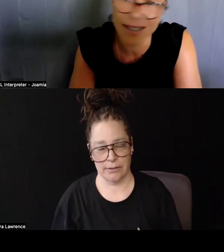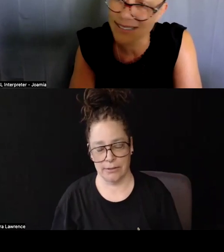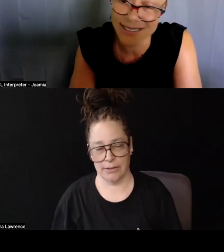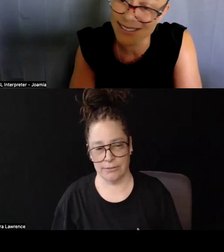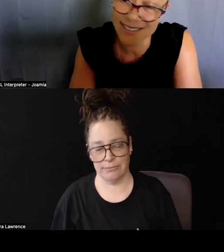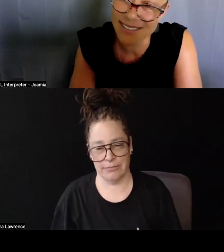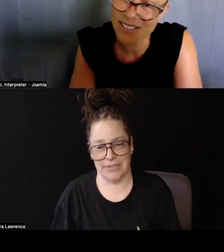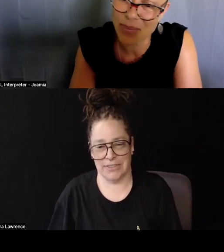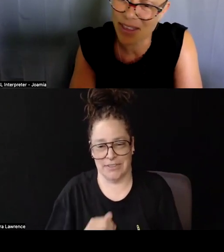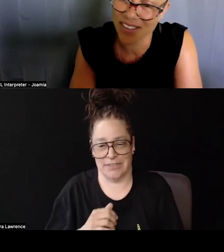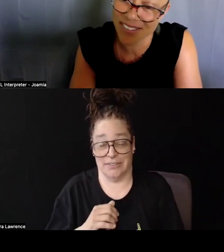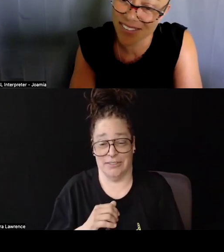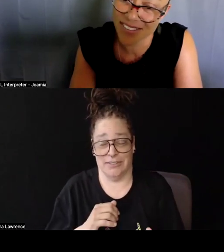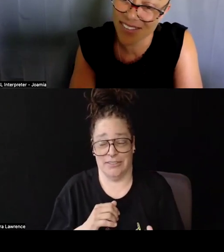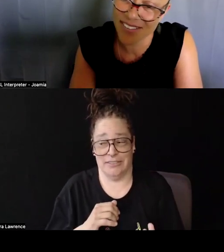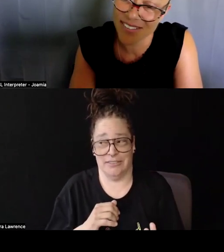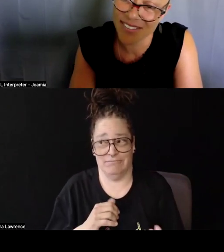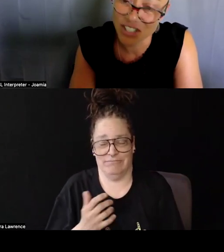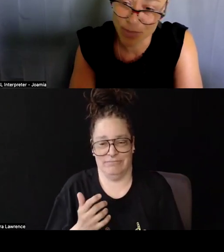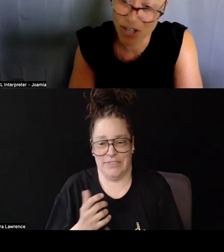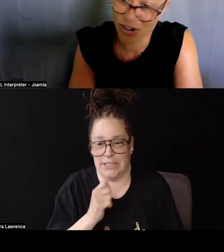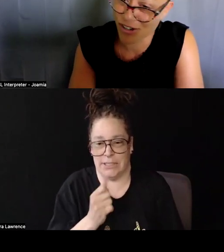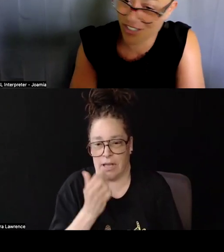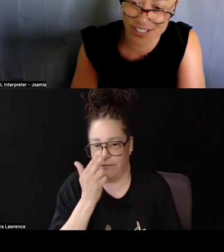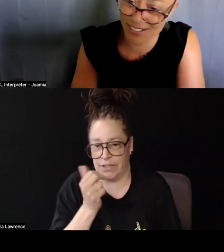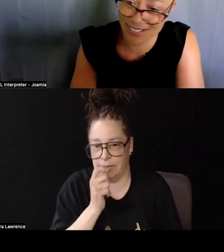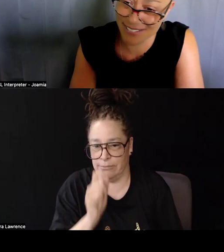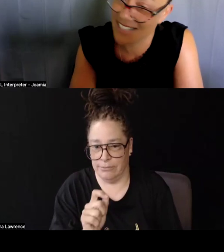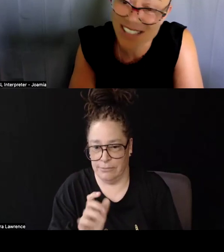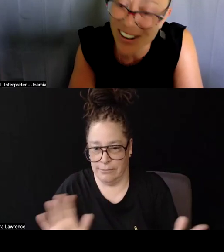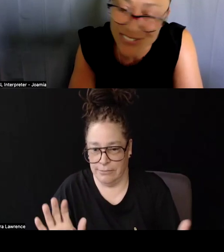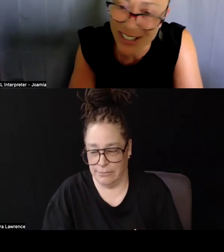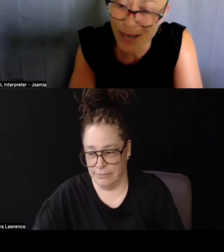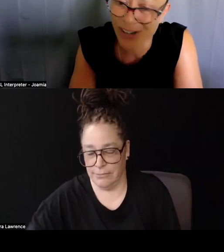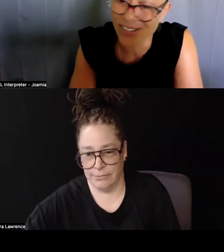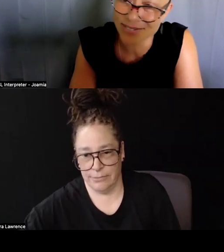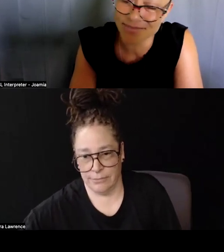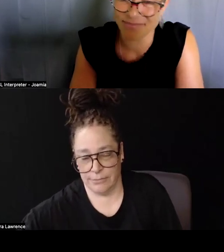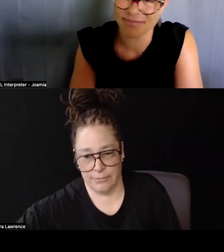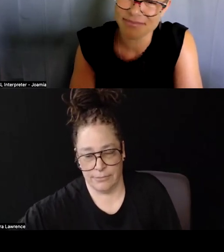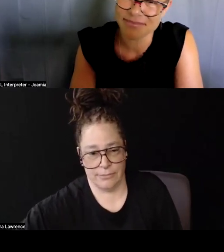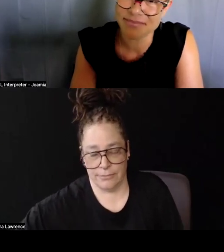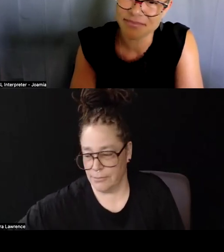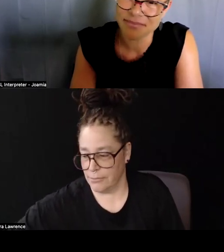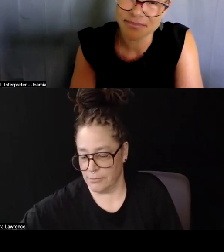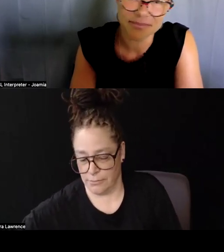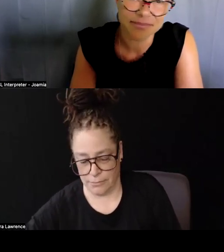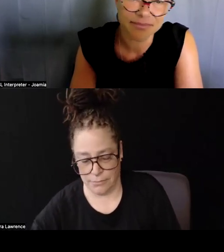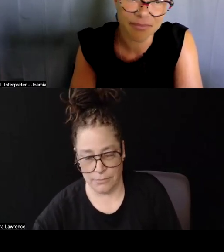is not something that should be encouraged. It's not a funny matter.